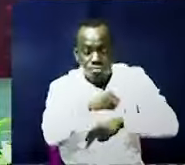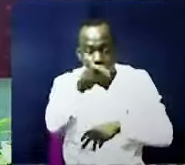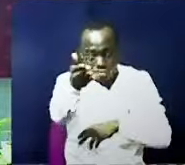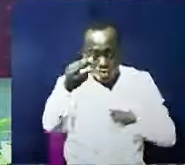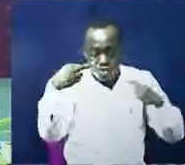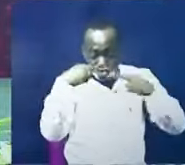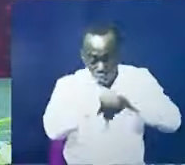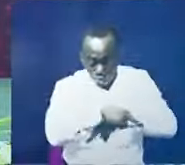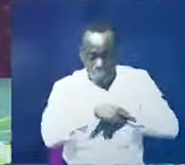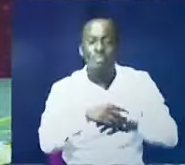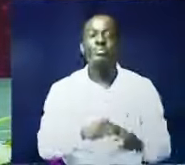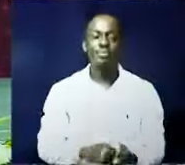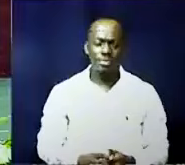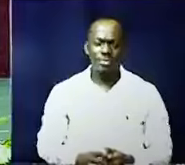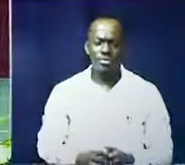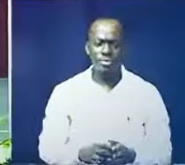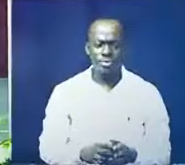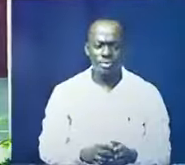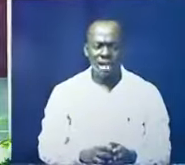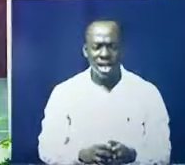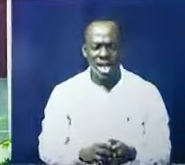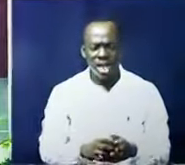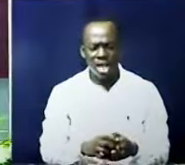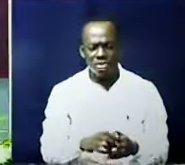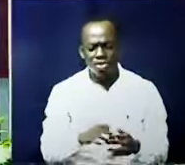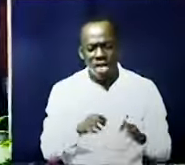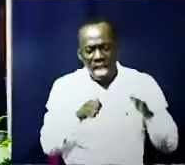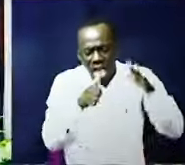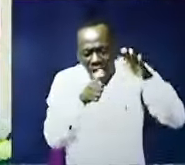but enter into your closet. Ko okokuem.